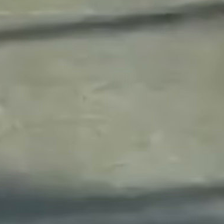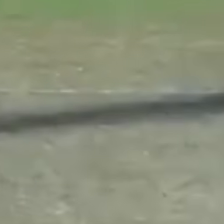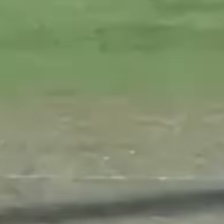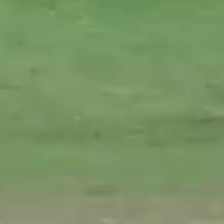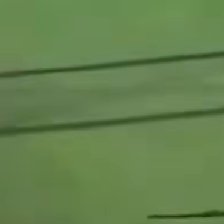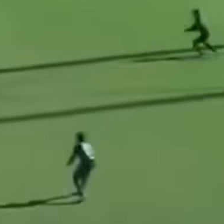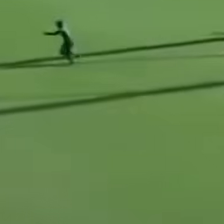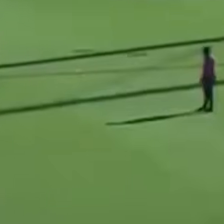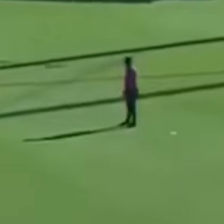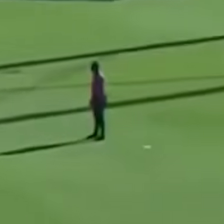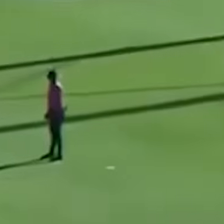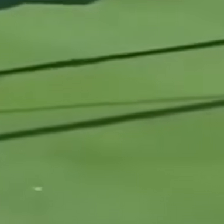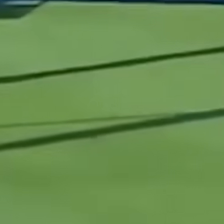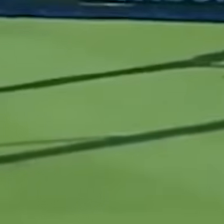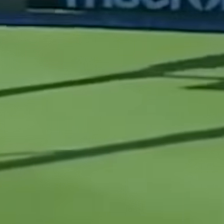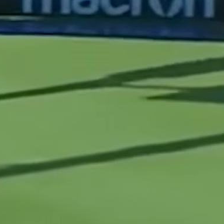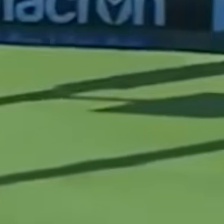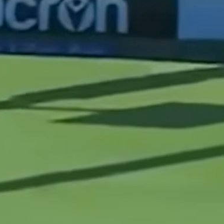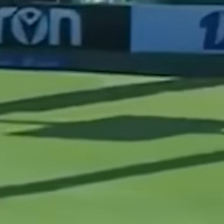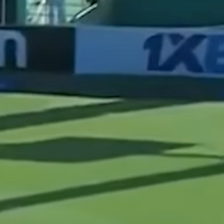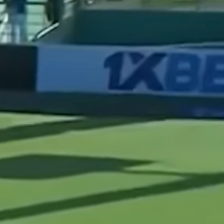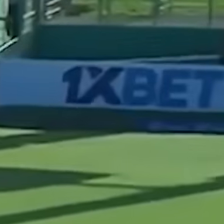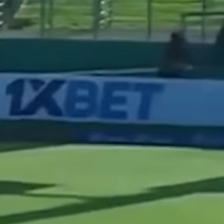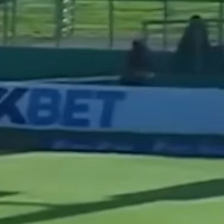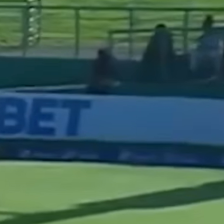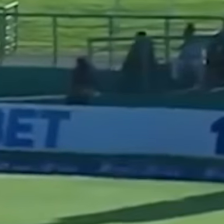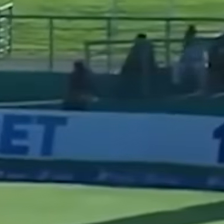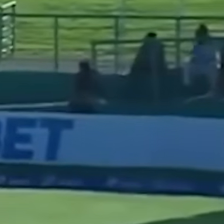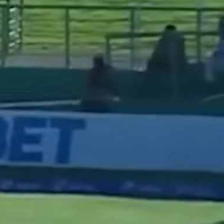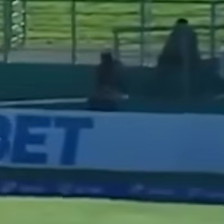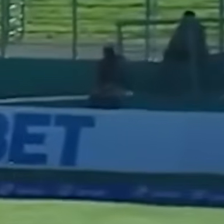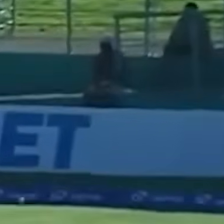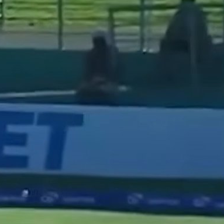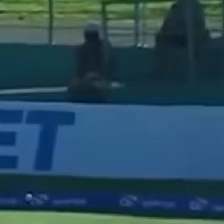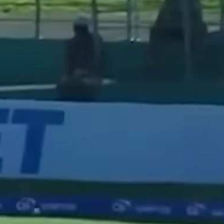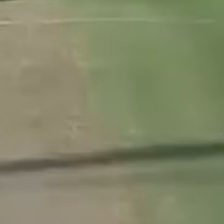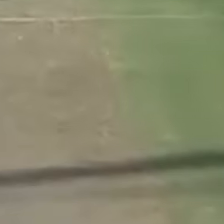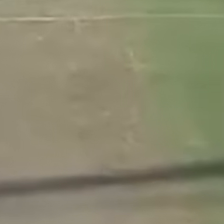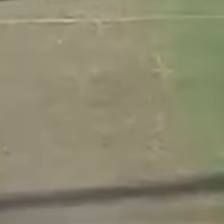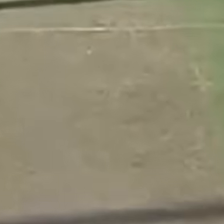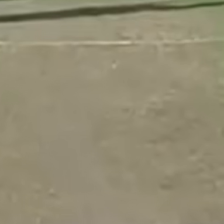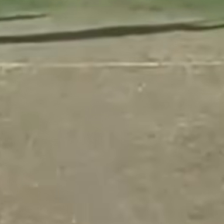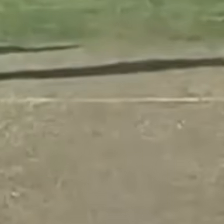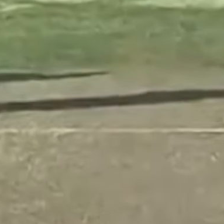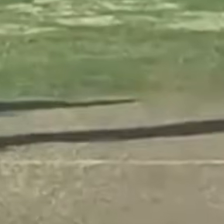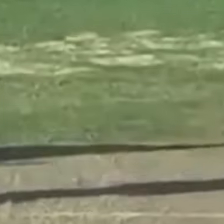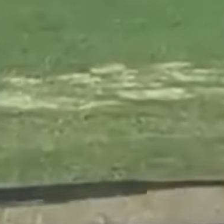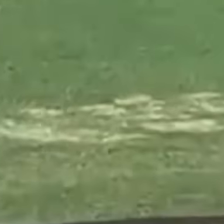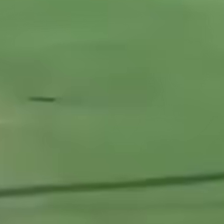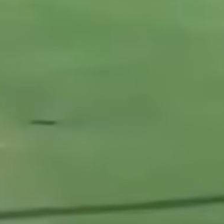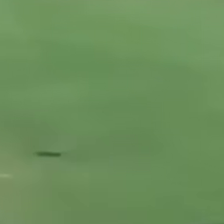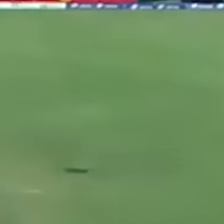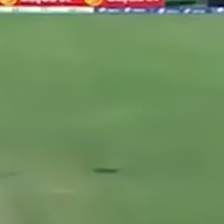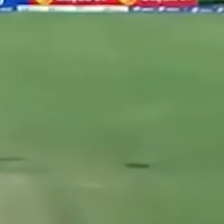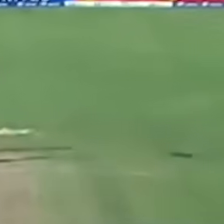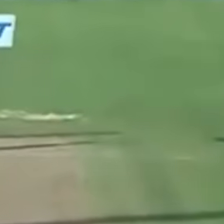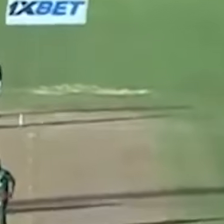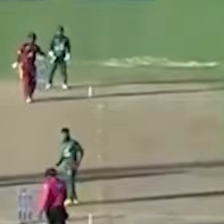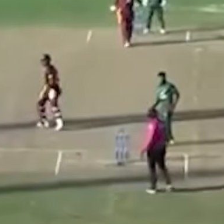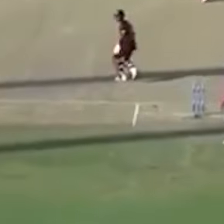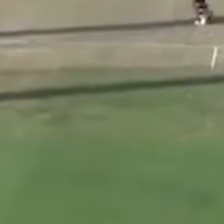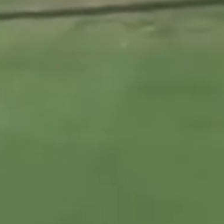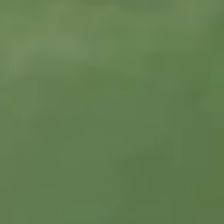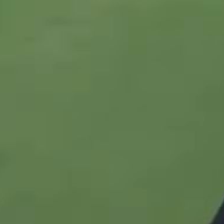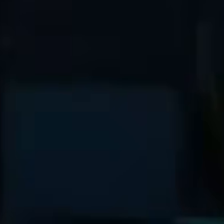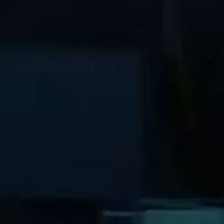Sherfray Rutherford must also be a strong factor, as back in December, he scored 113 runs against Bangladesh, leading the West